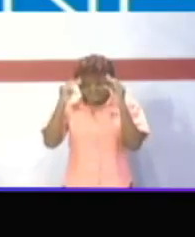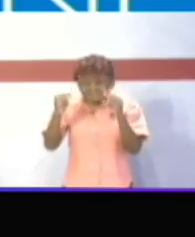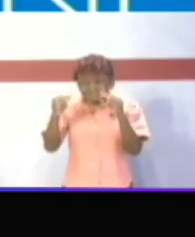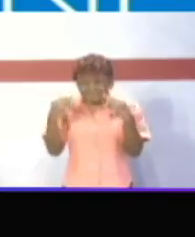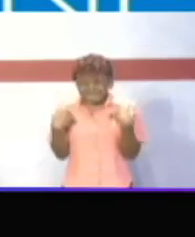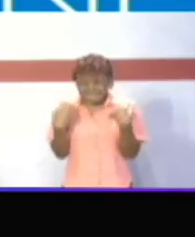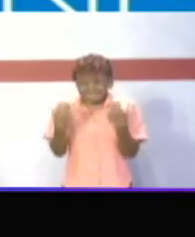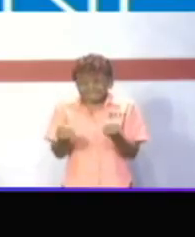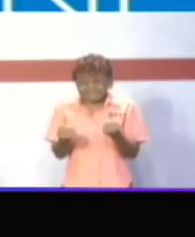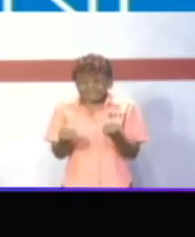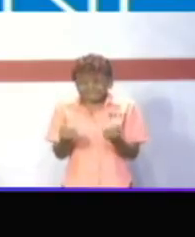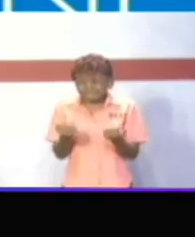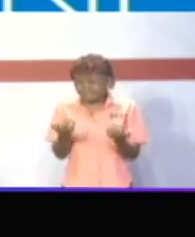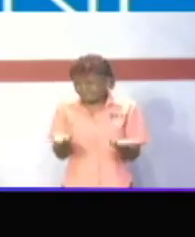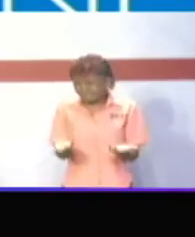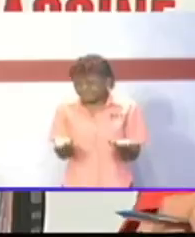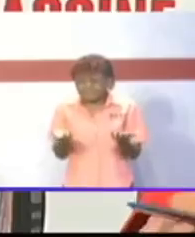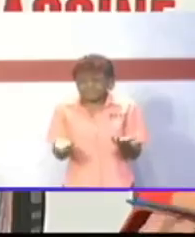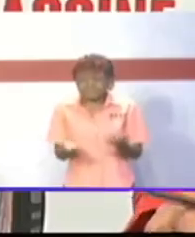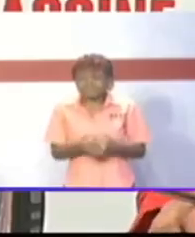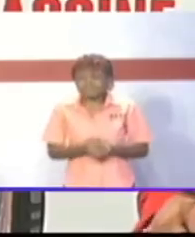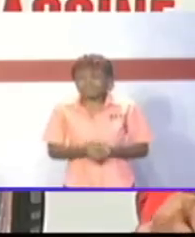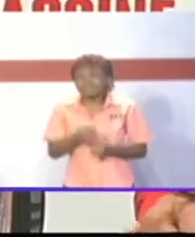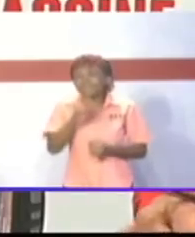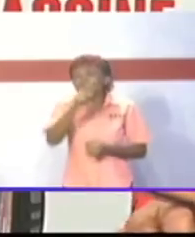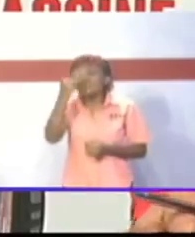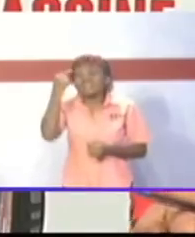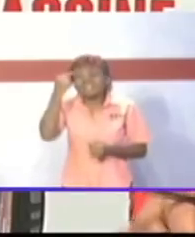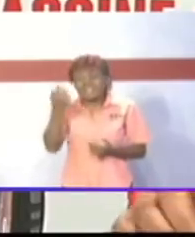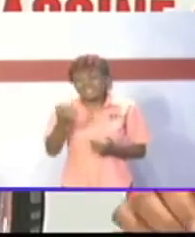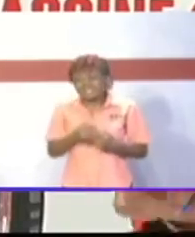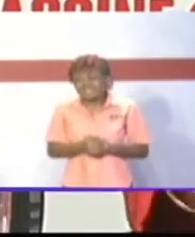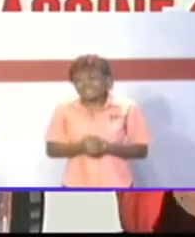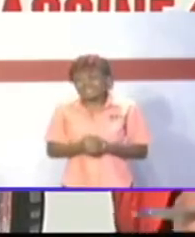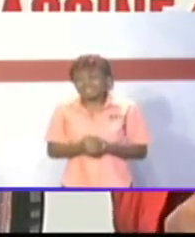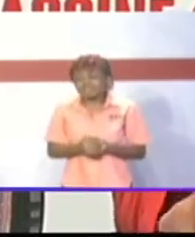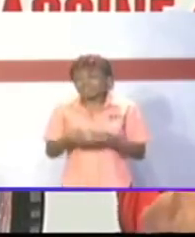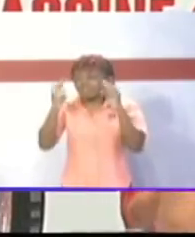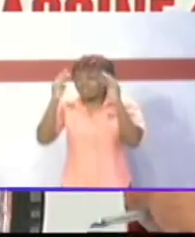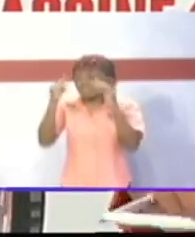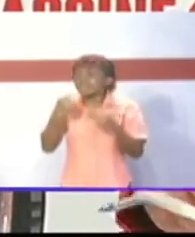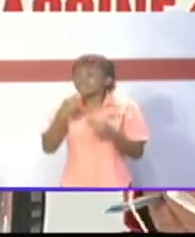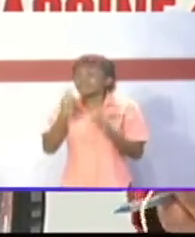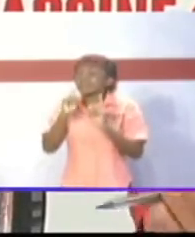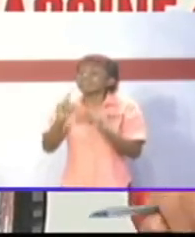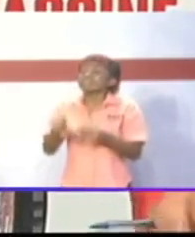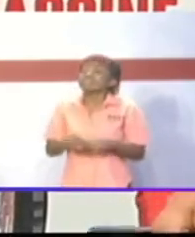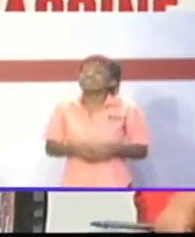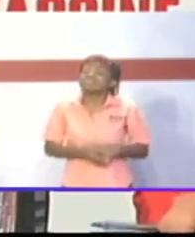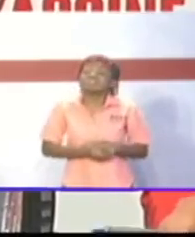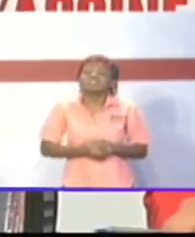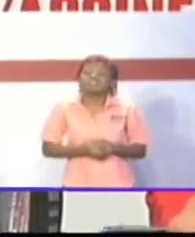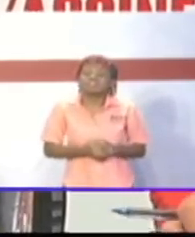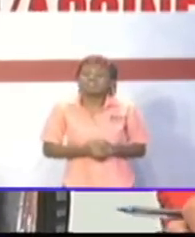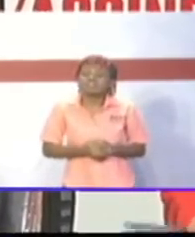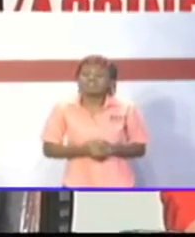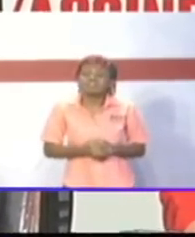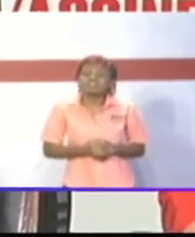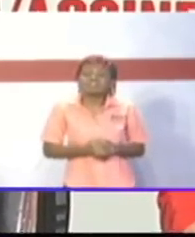Angostura? Thank you. Thank you. On the basis that the public service regulations do not debar it.